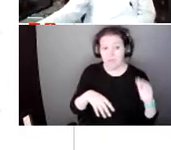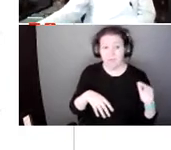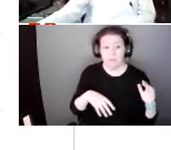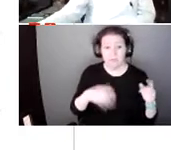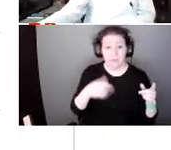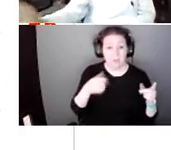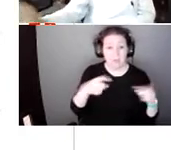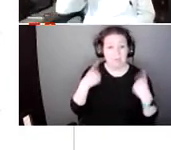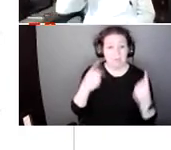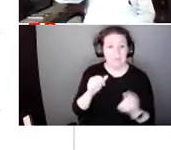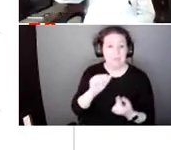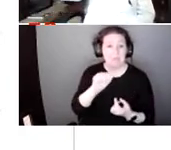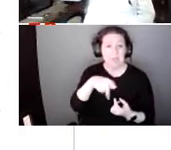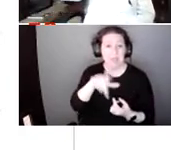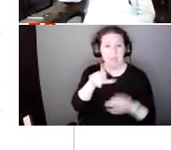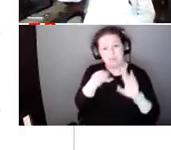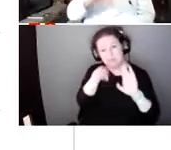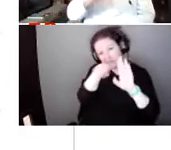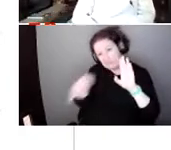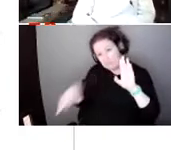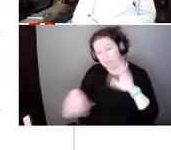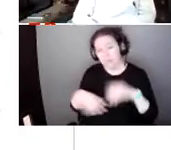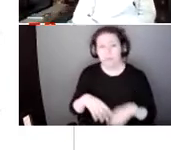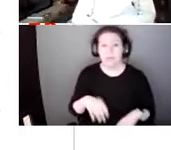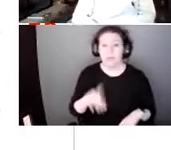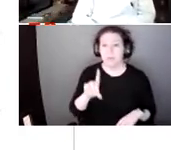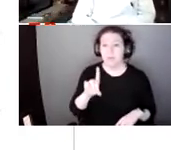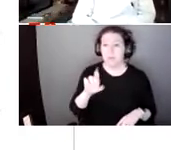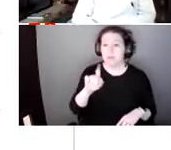mid-April. So Delta used to be called